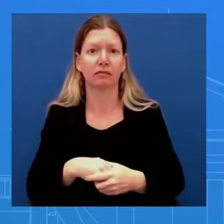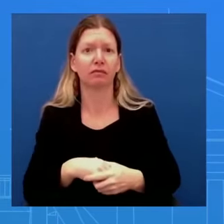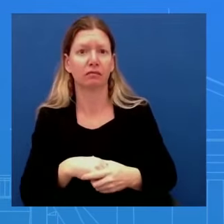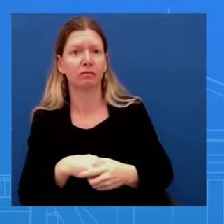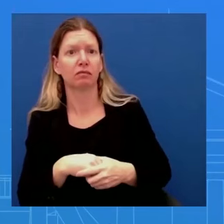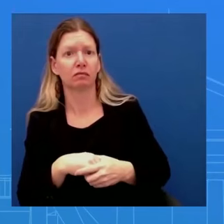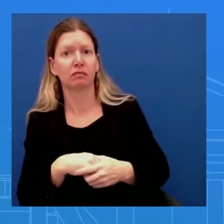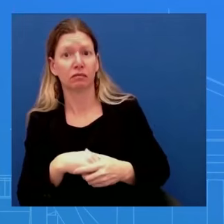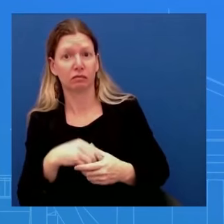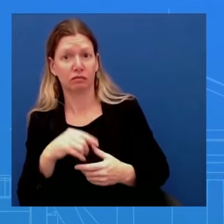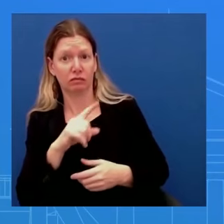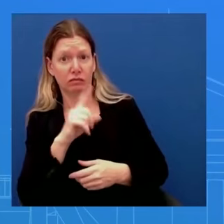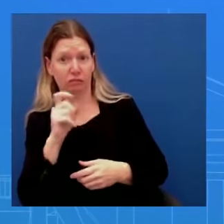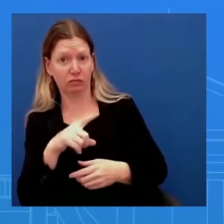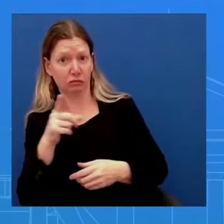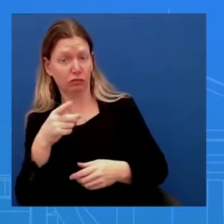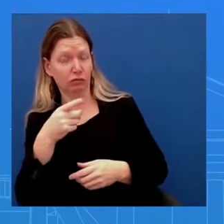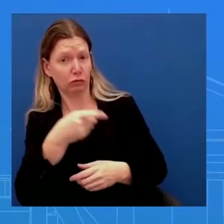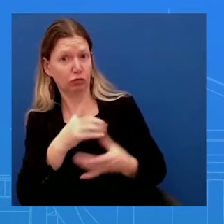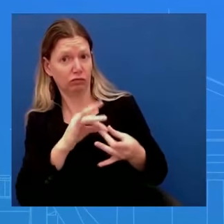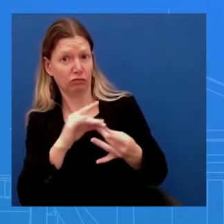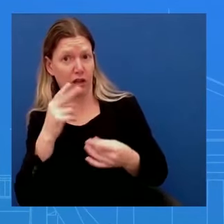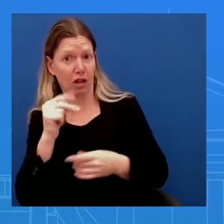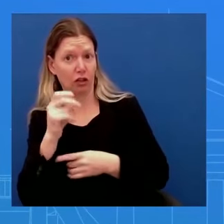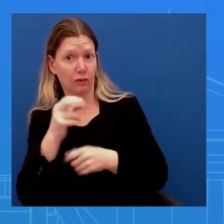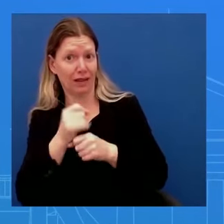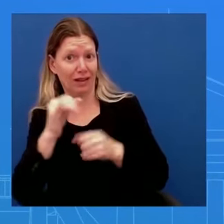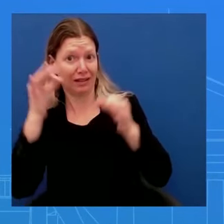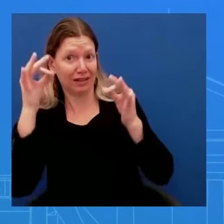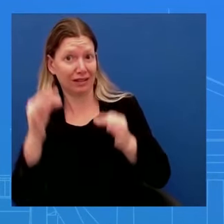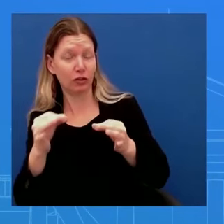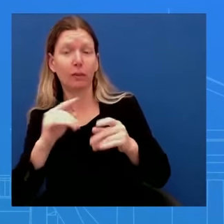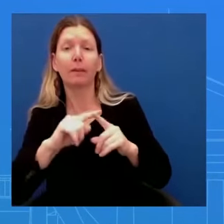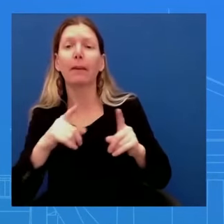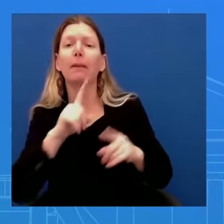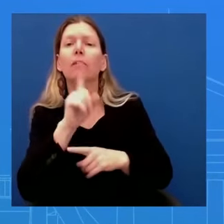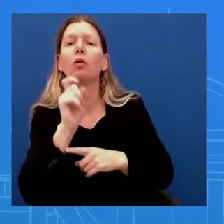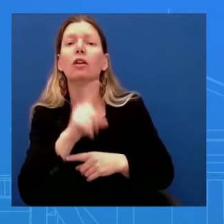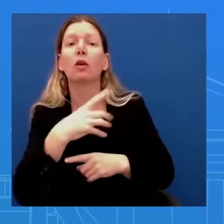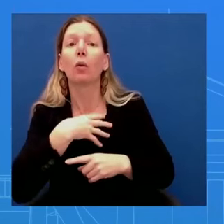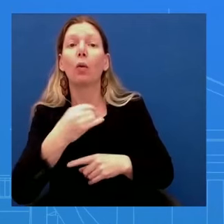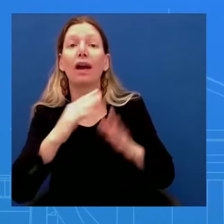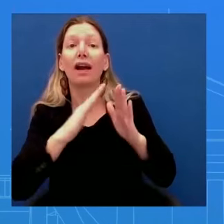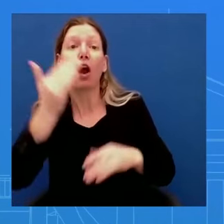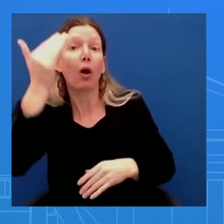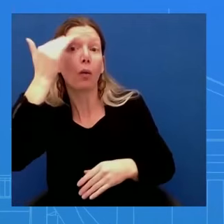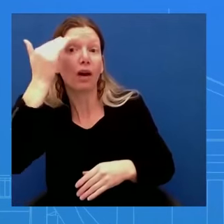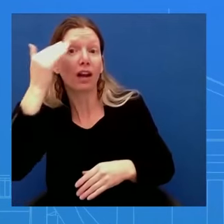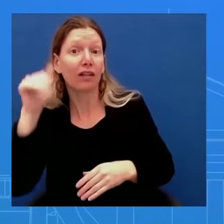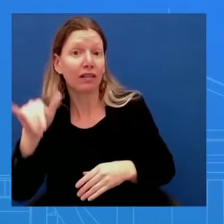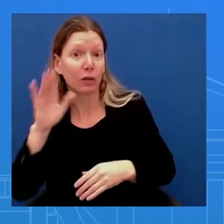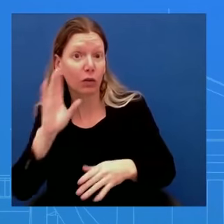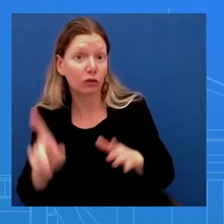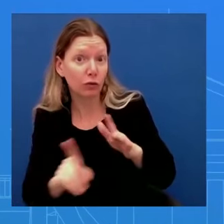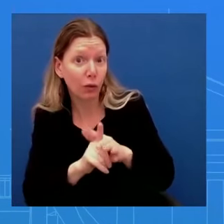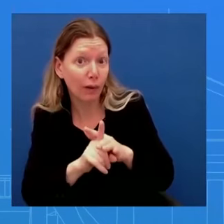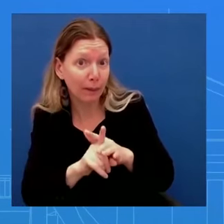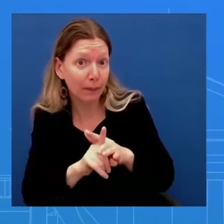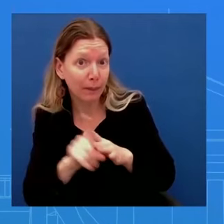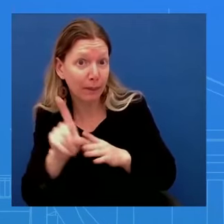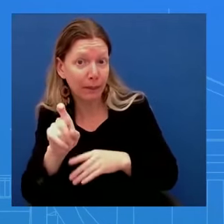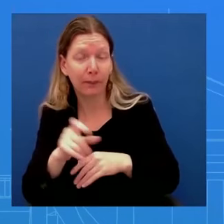informed in advance. I would just, again, I would say that I don't have anything, we don't have anything else to share beyond that. He's a private citizen, and he makes his